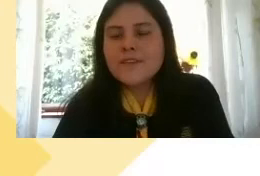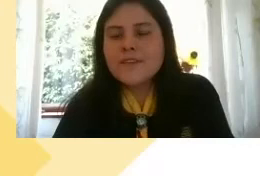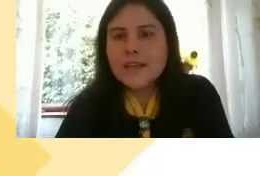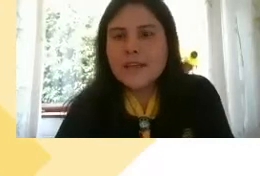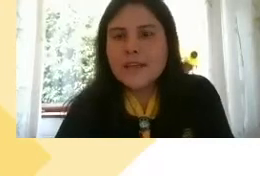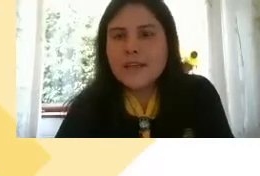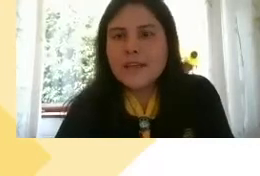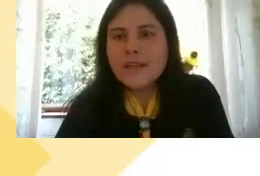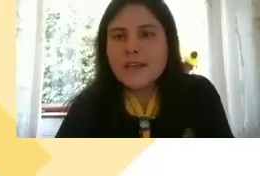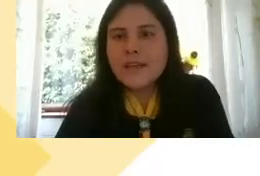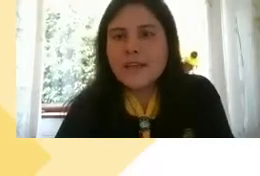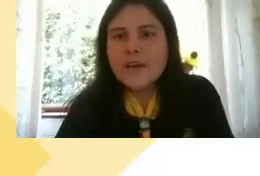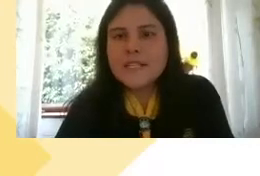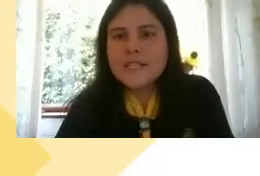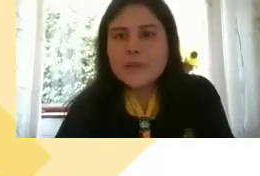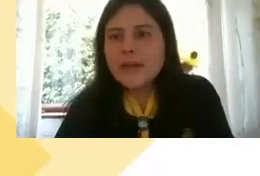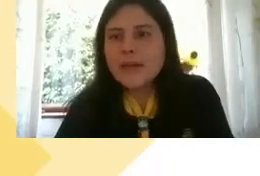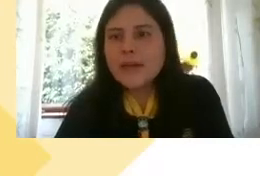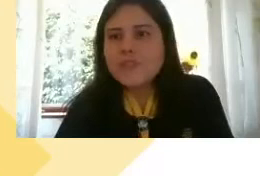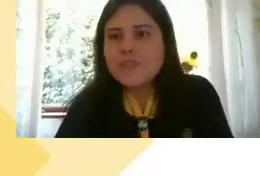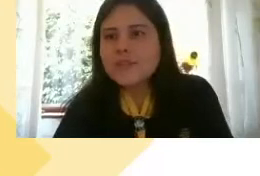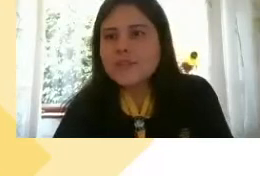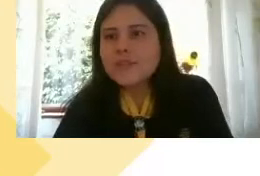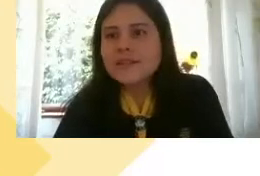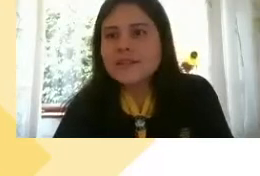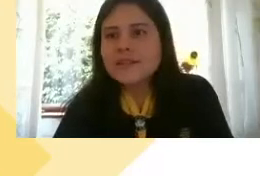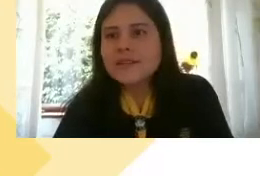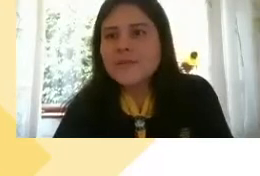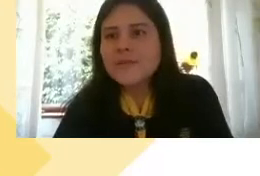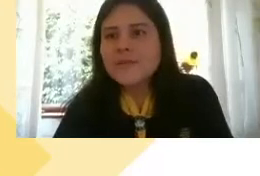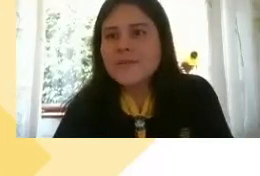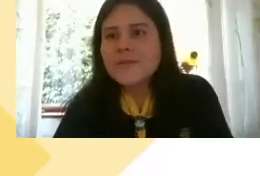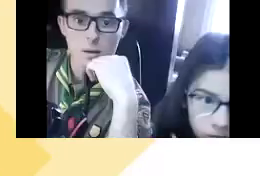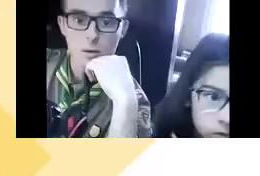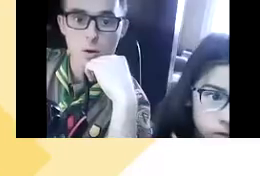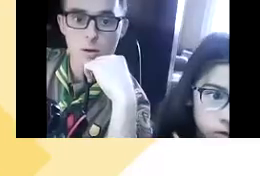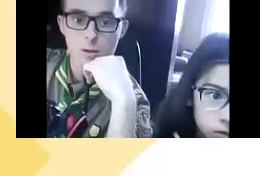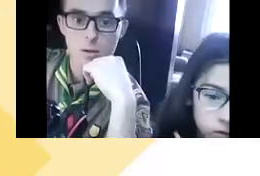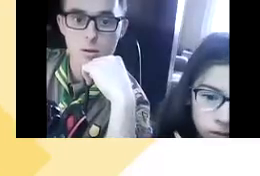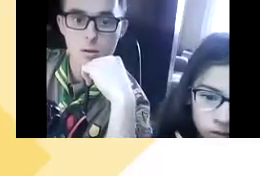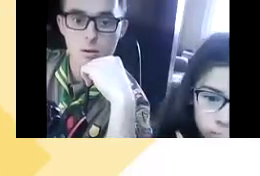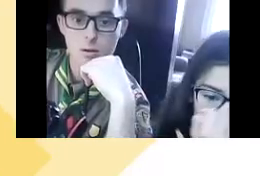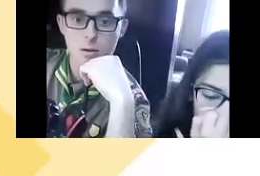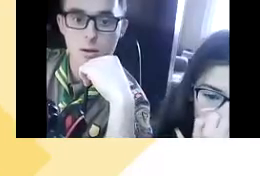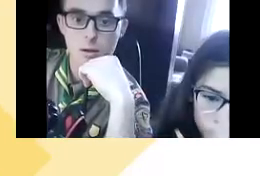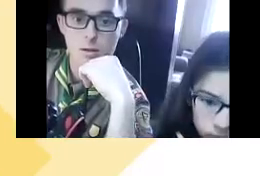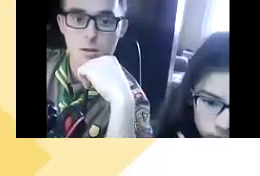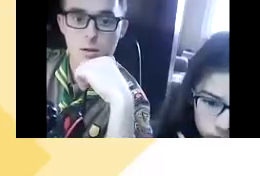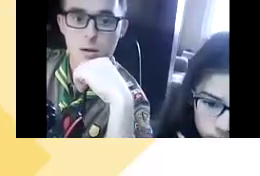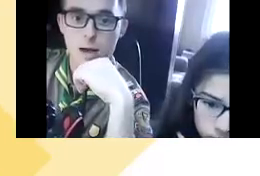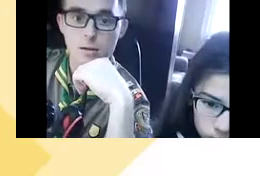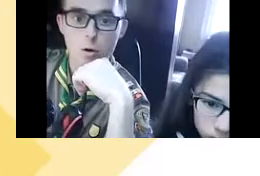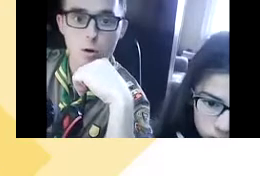the very beginning, and whoever is unmute, we come first one, okay? Yeah, dog is, D is